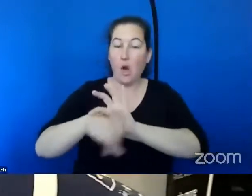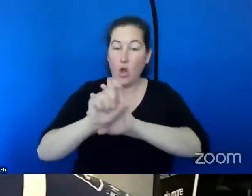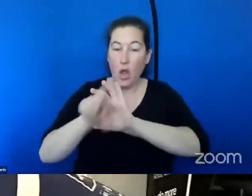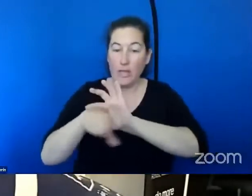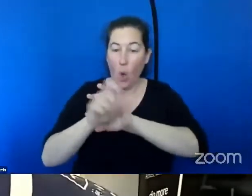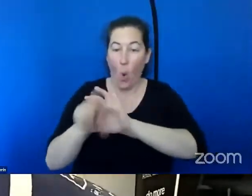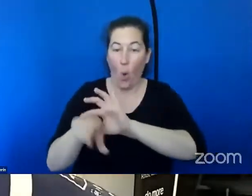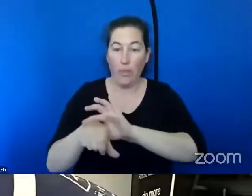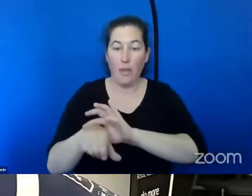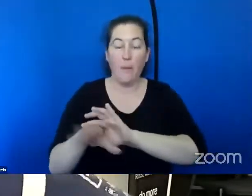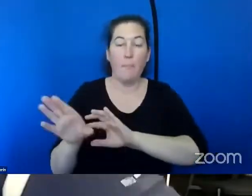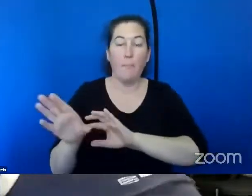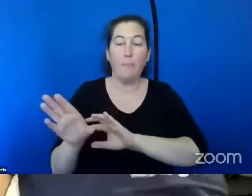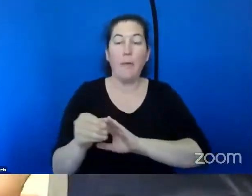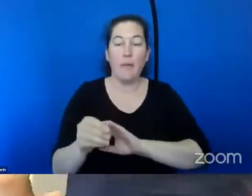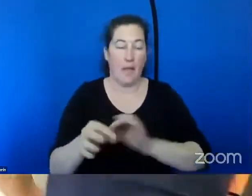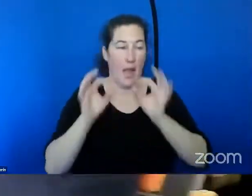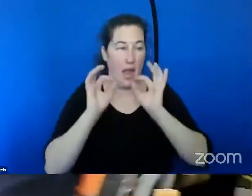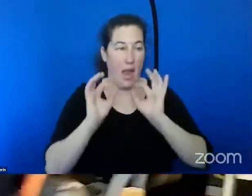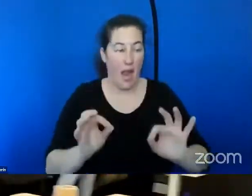Key will be the penultimate